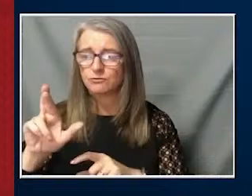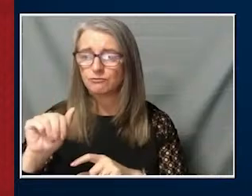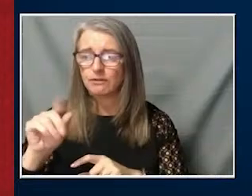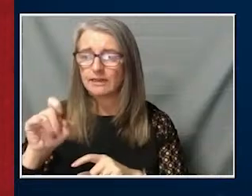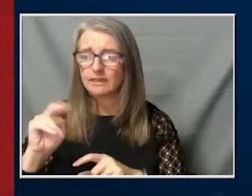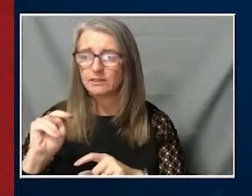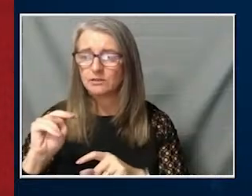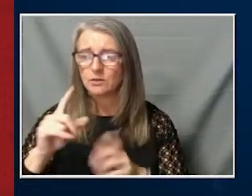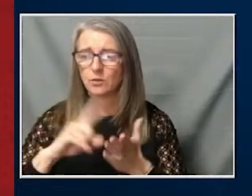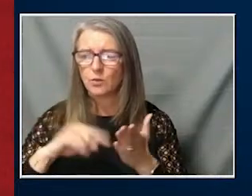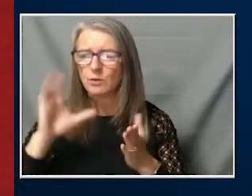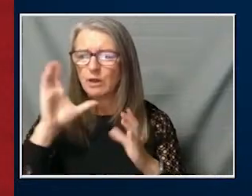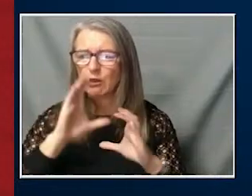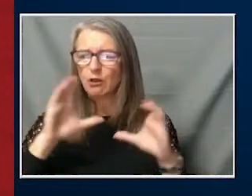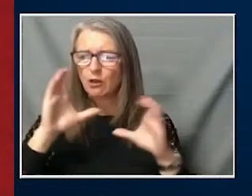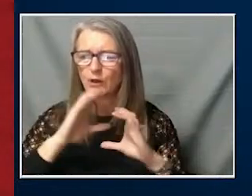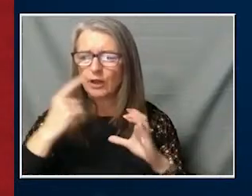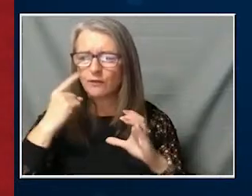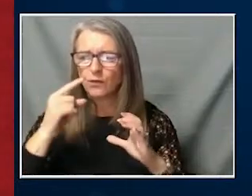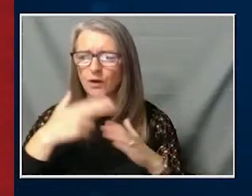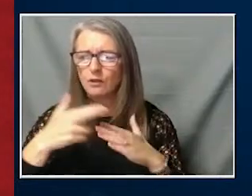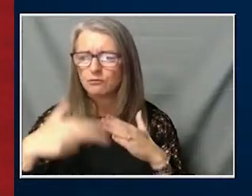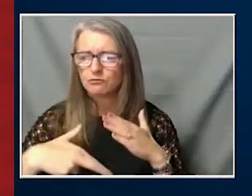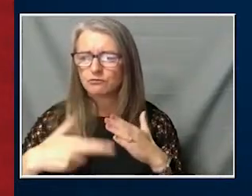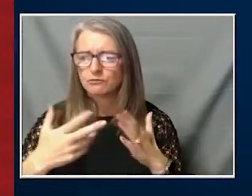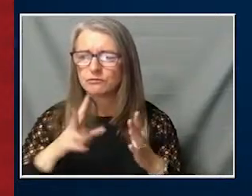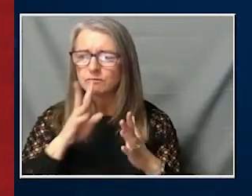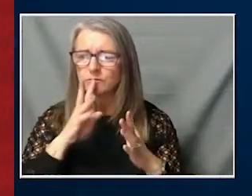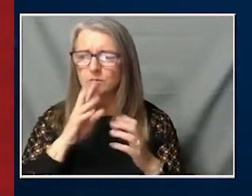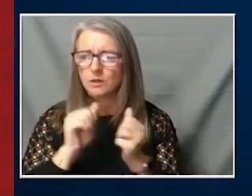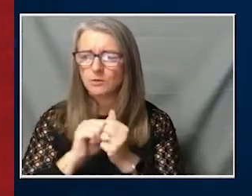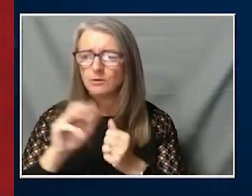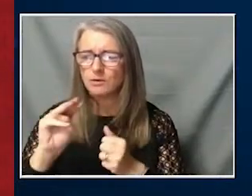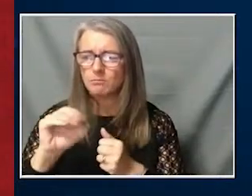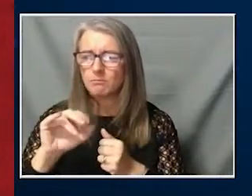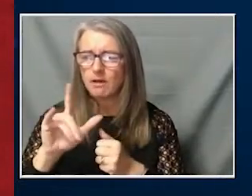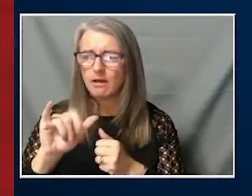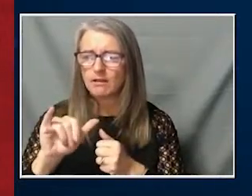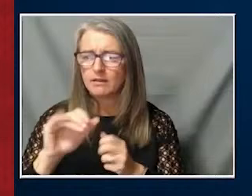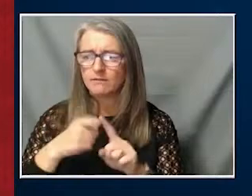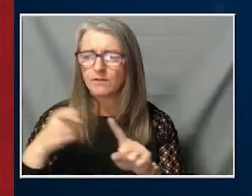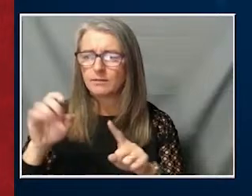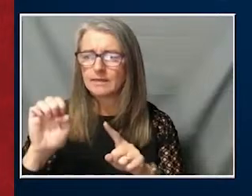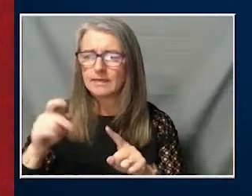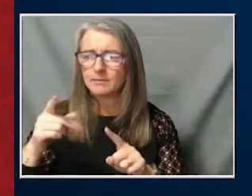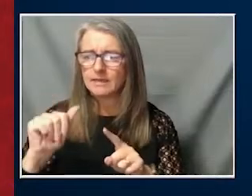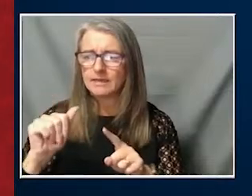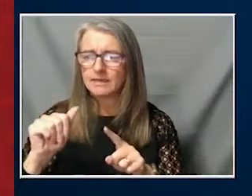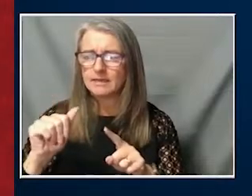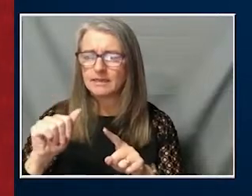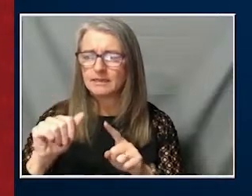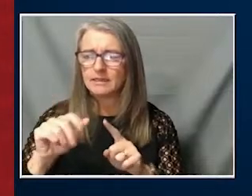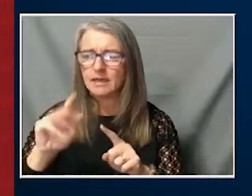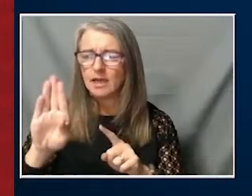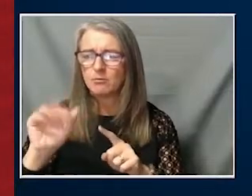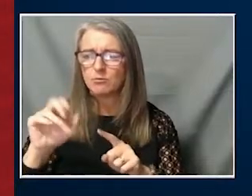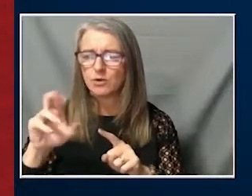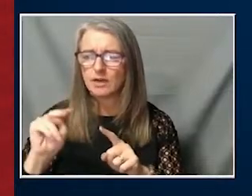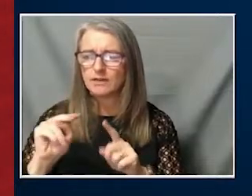for in those test results? Let's talk more with Molly Schreiner from the EPA and Brian Hansen with K-State Radon Programs.